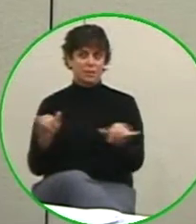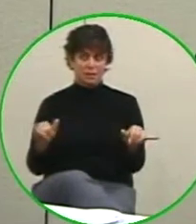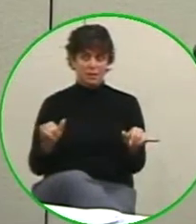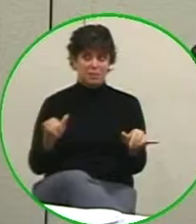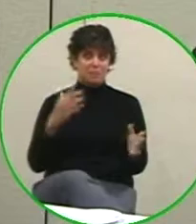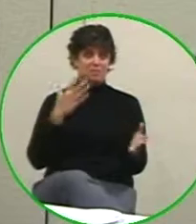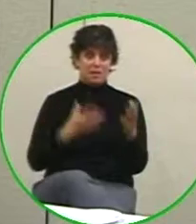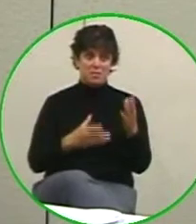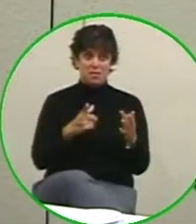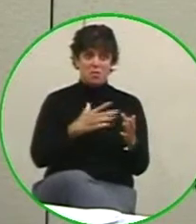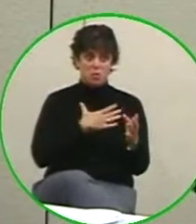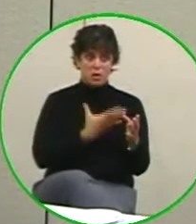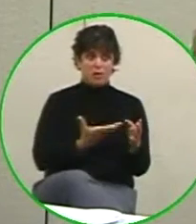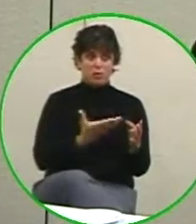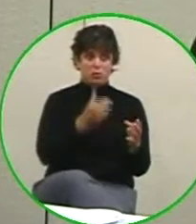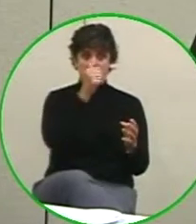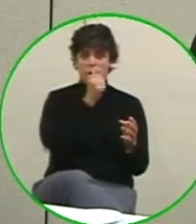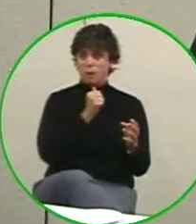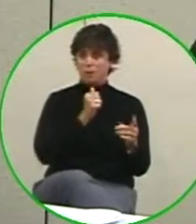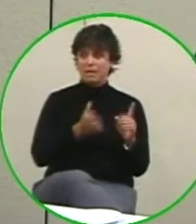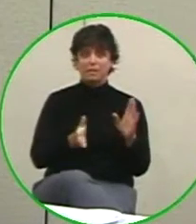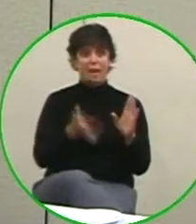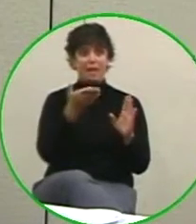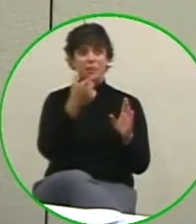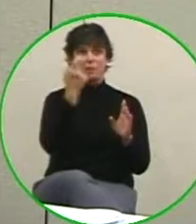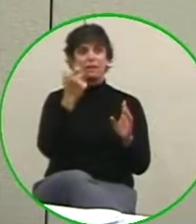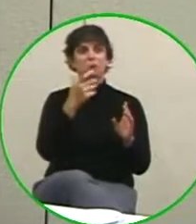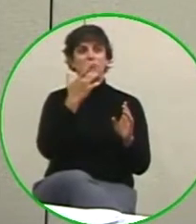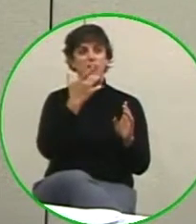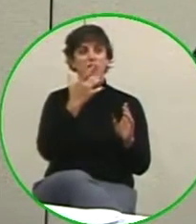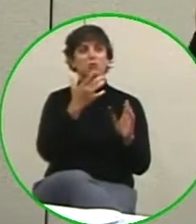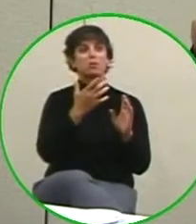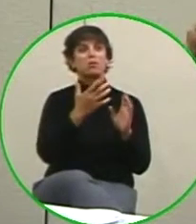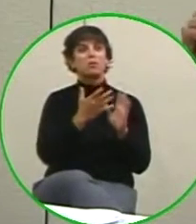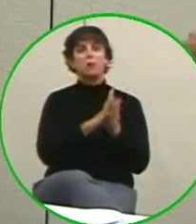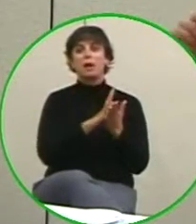may be that they're willing to put up with a spanking because I'd rather be a bad